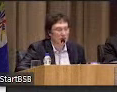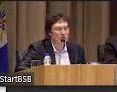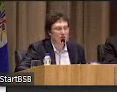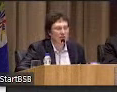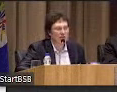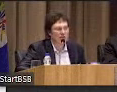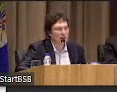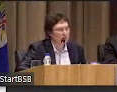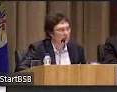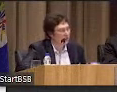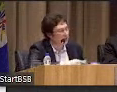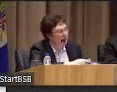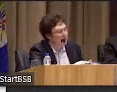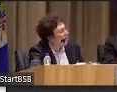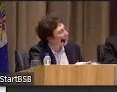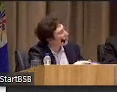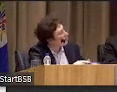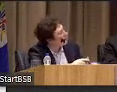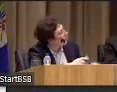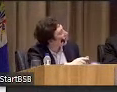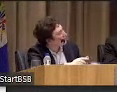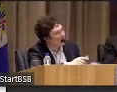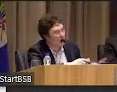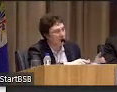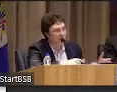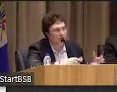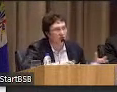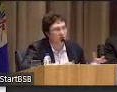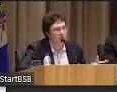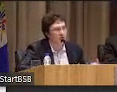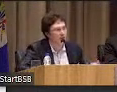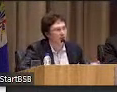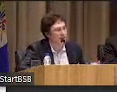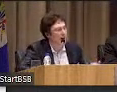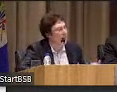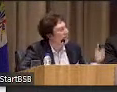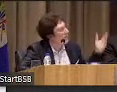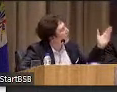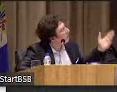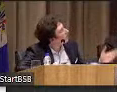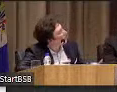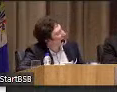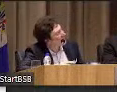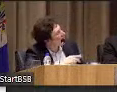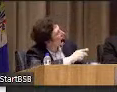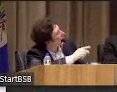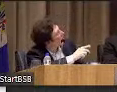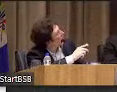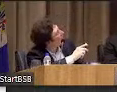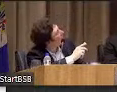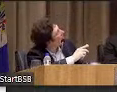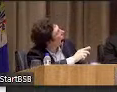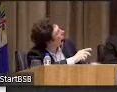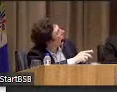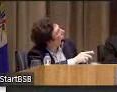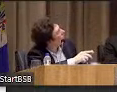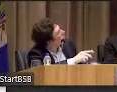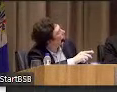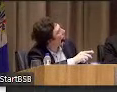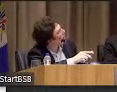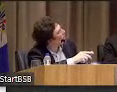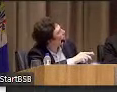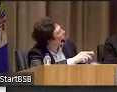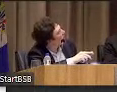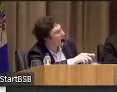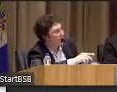to analyze. So I would like to thank you. There are some pictures here missing. We couldn't collect all the pictures from